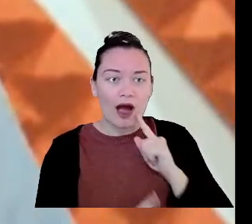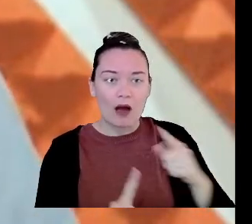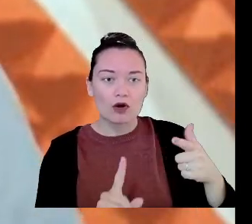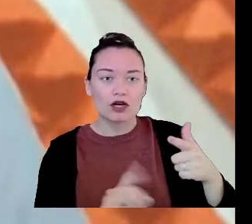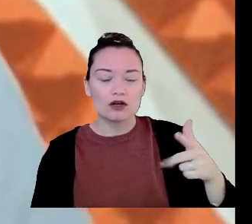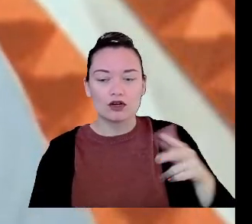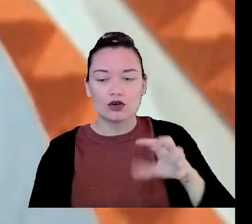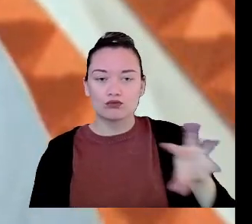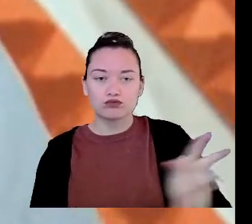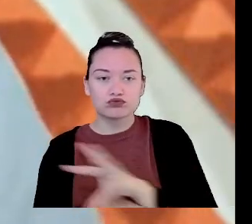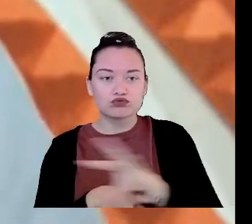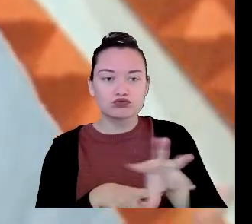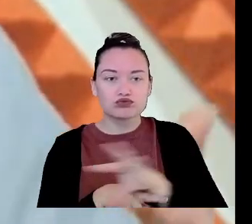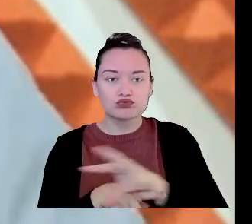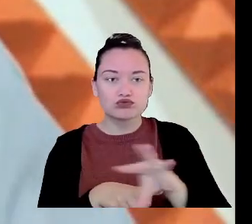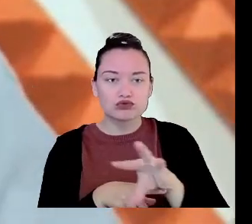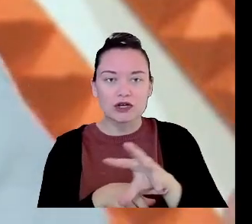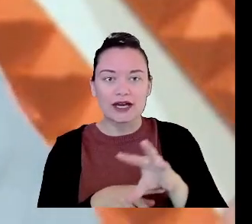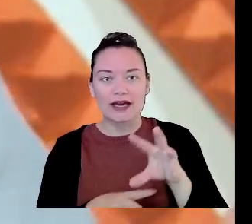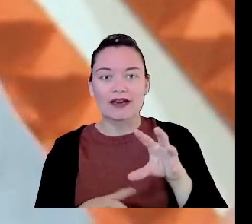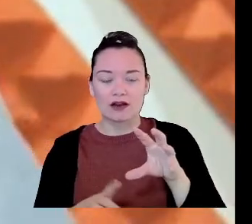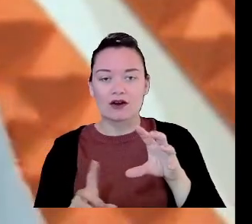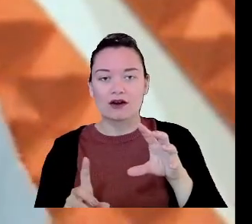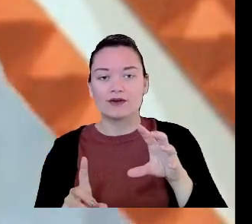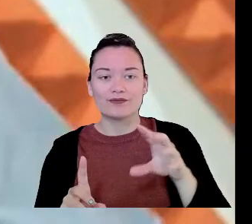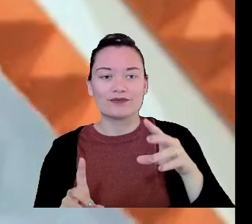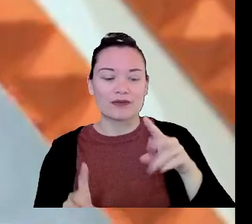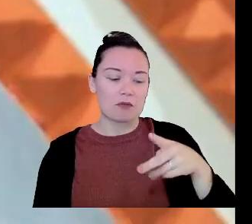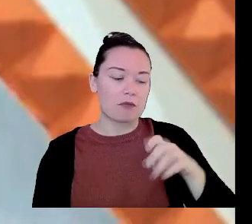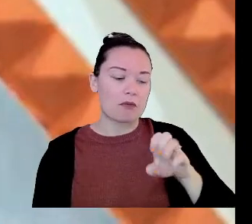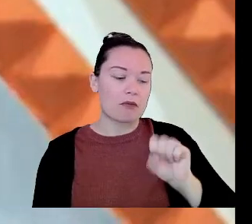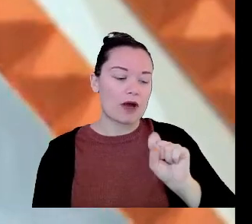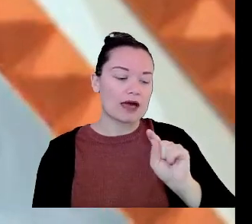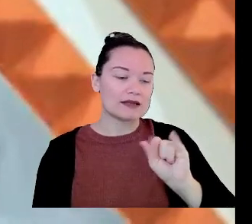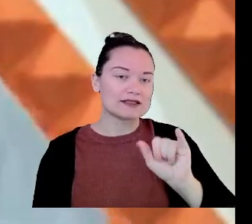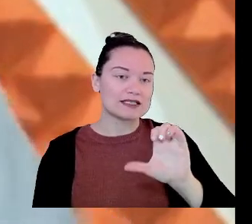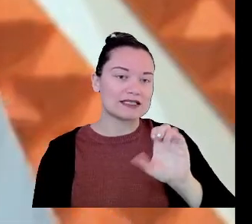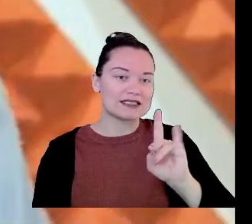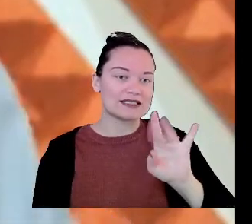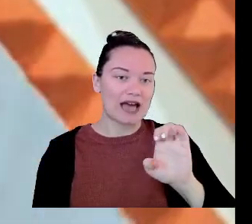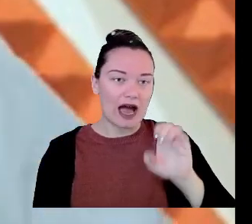pesticides onto crops in a field. I never really knew how they did that